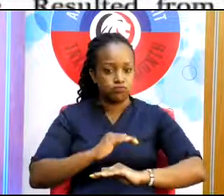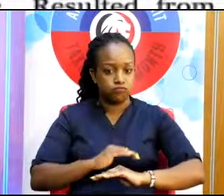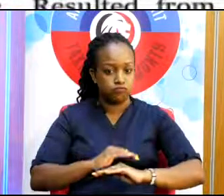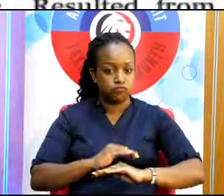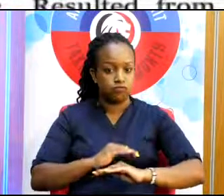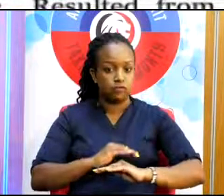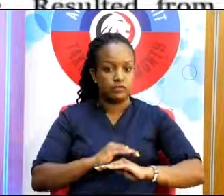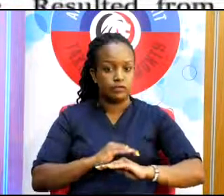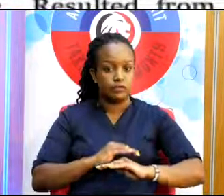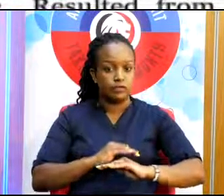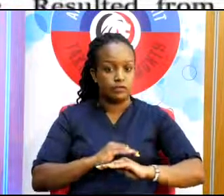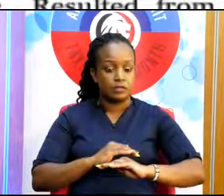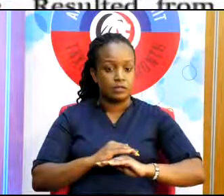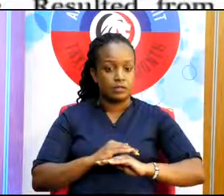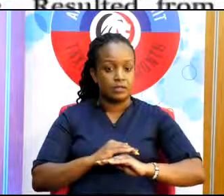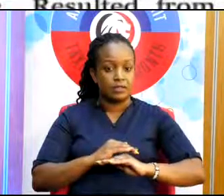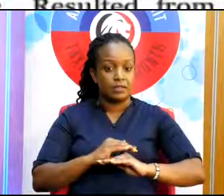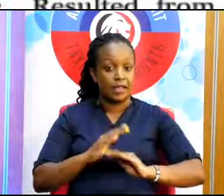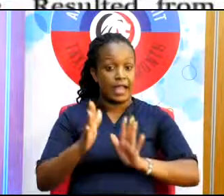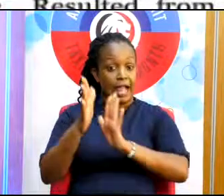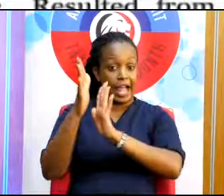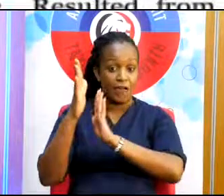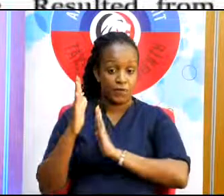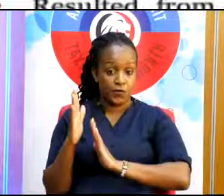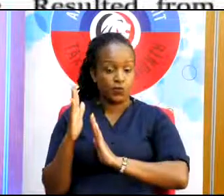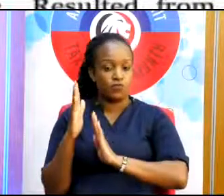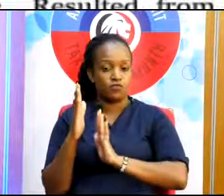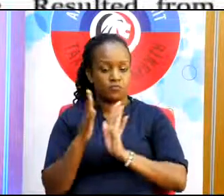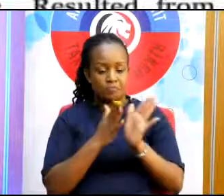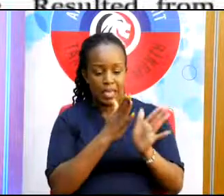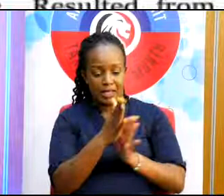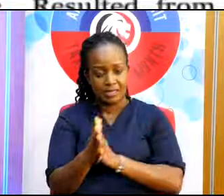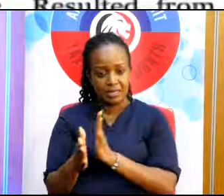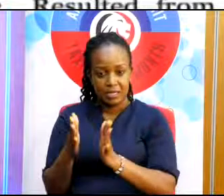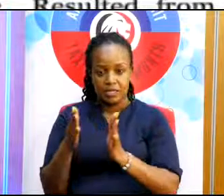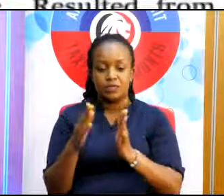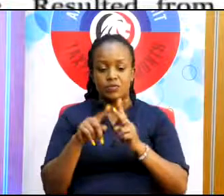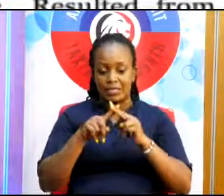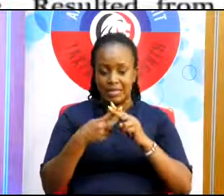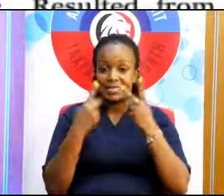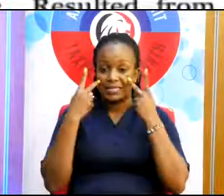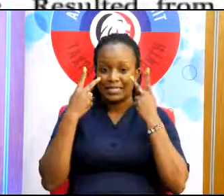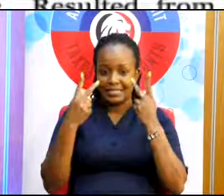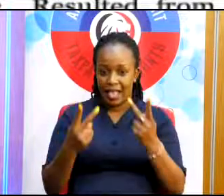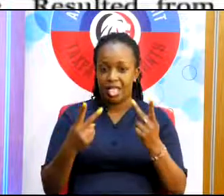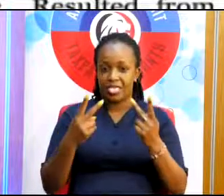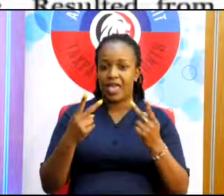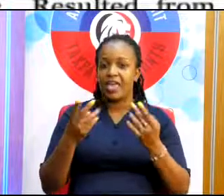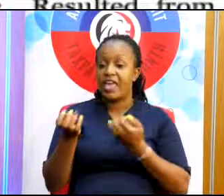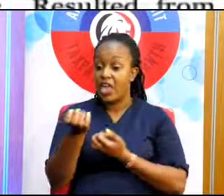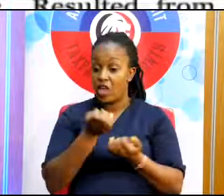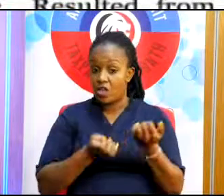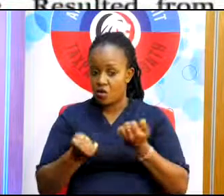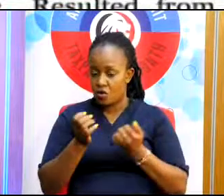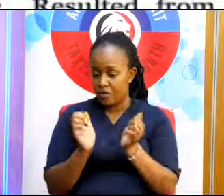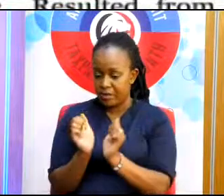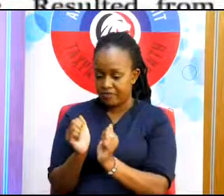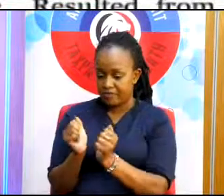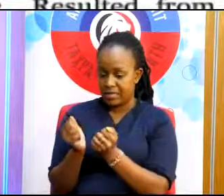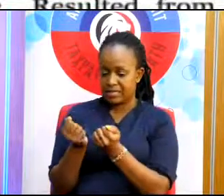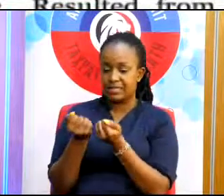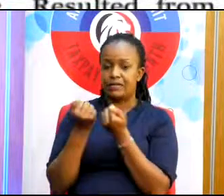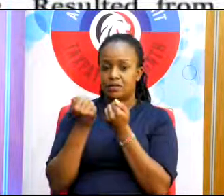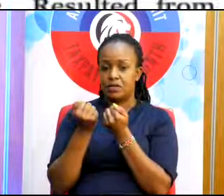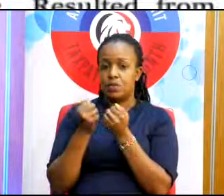measures, and we were able to see some significant recovery of the economy, and we ended at